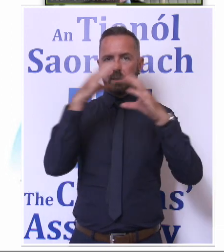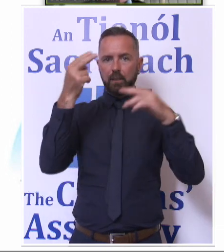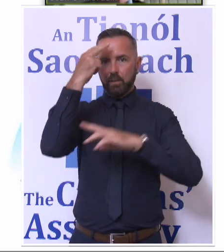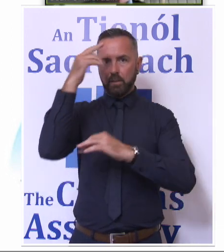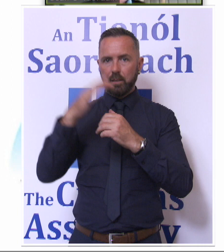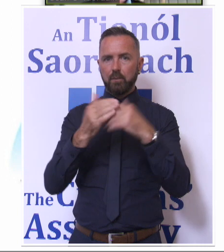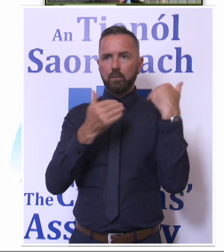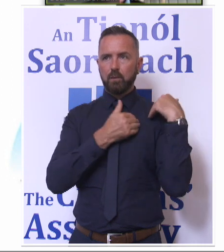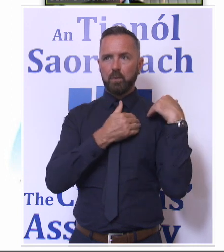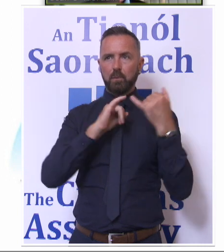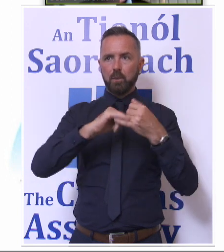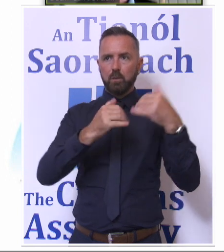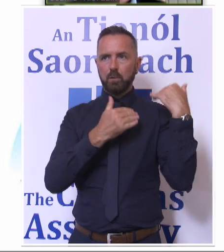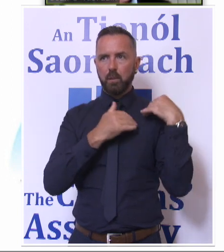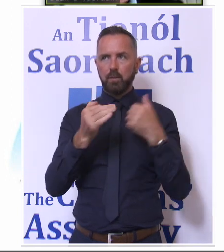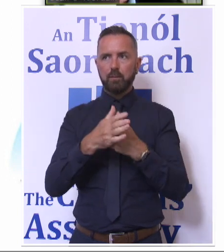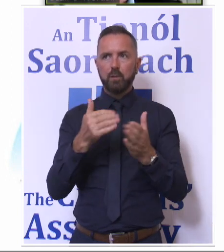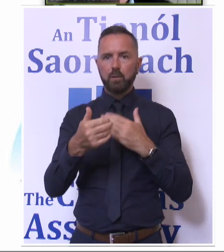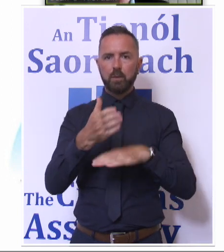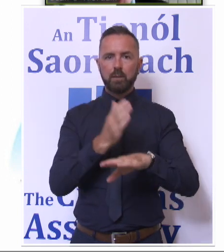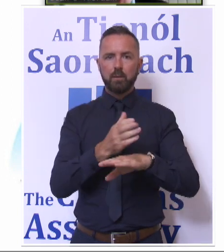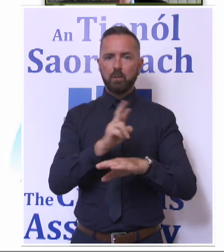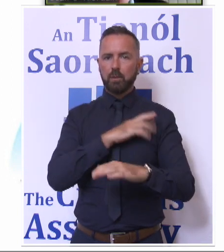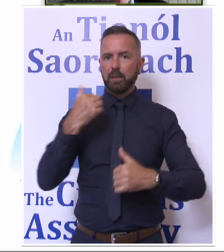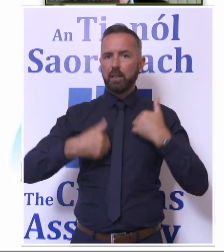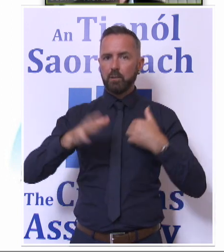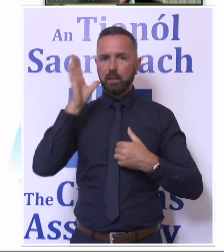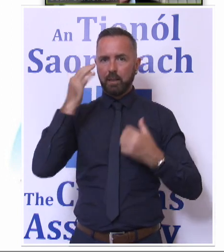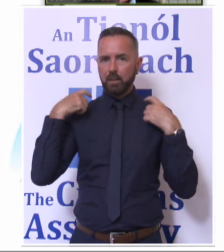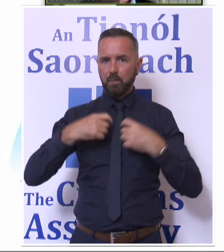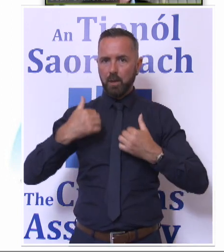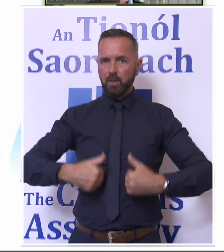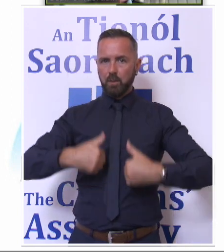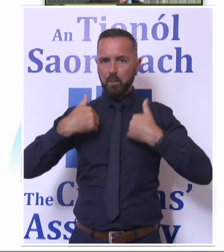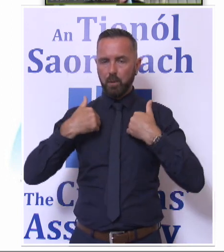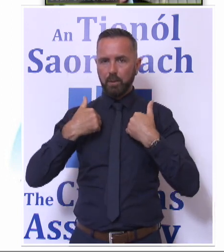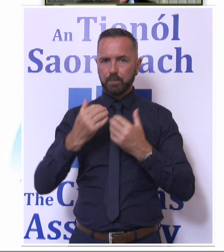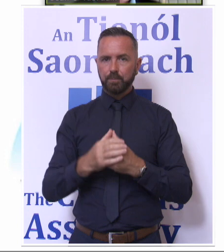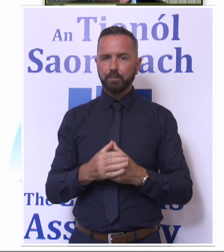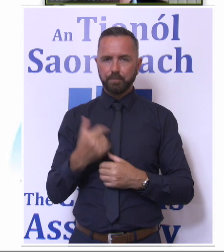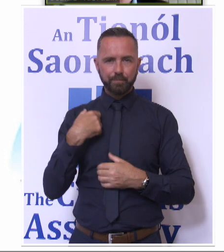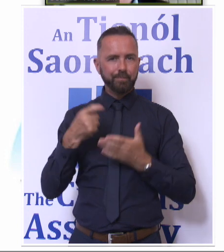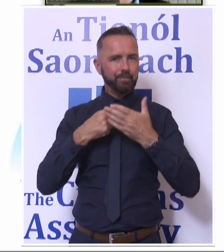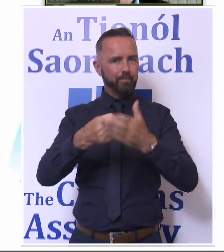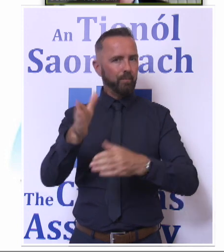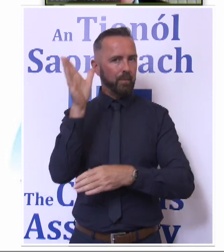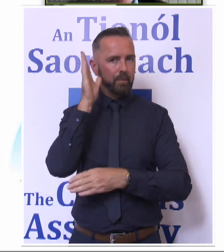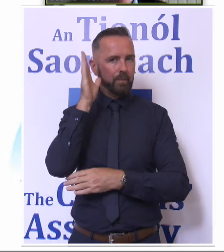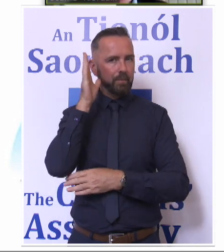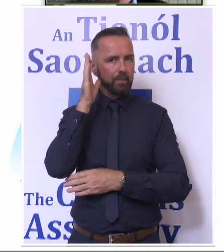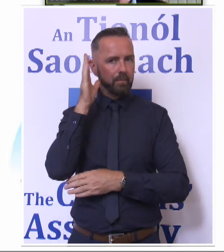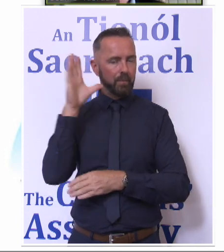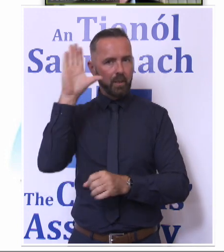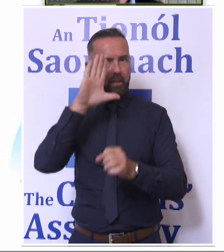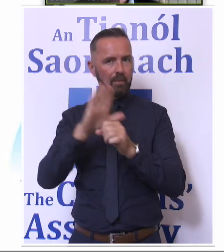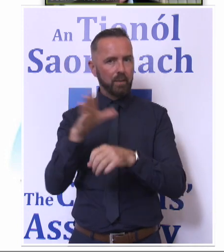of responsibilities. And again, it was really interesting to listen to the mayors this morning. I would suggest listening to them very carefully in terms of what they said, because what they